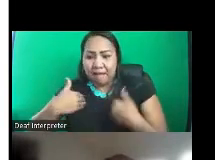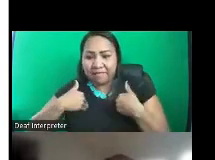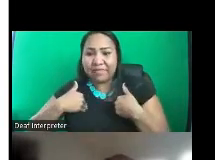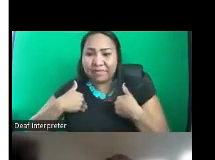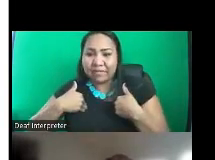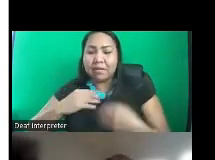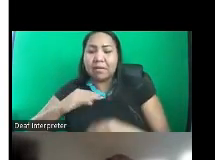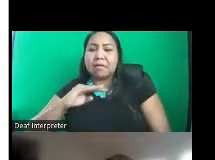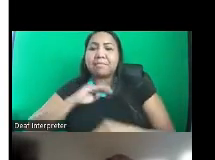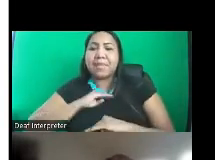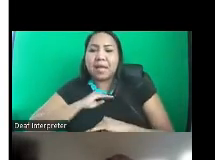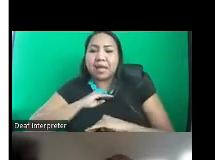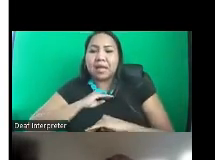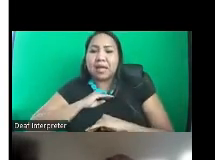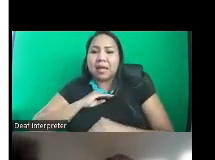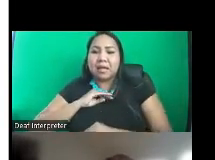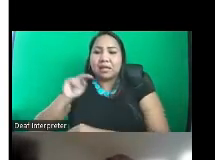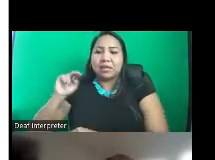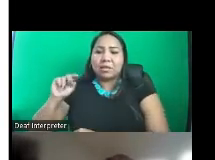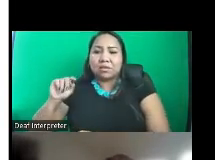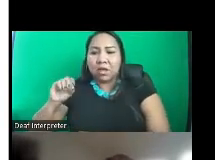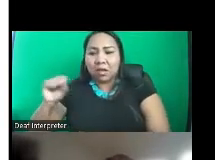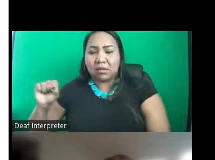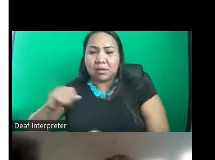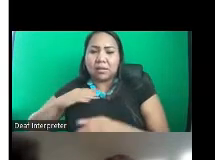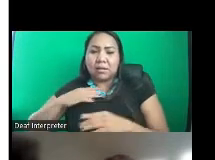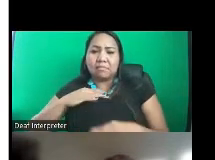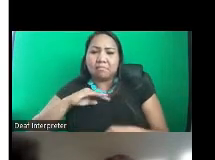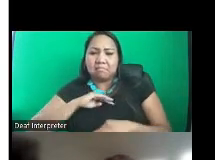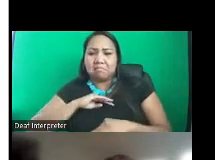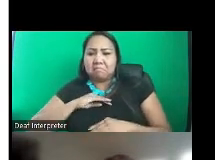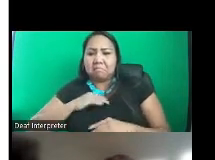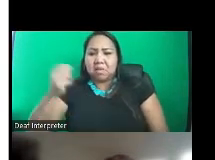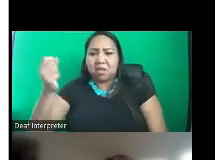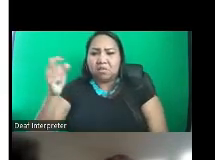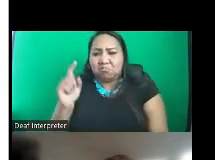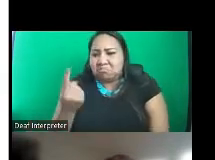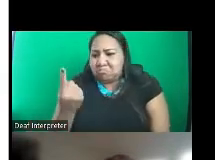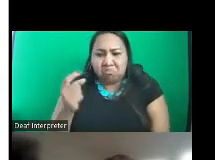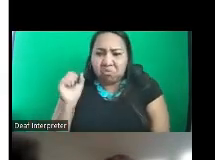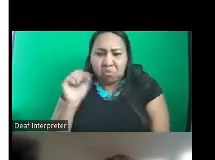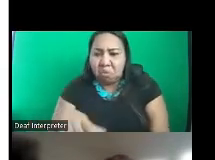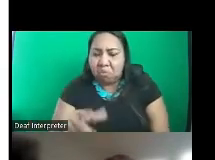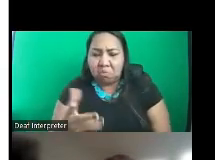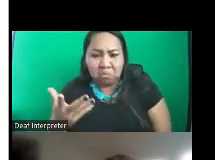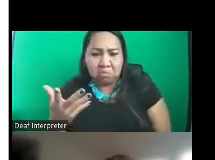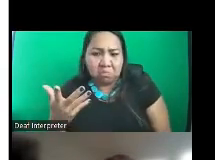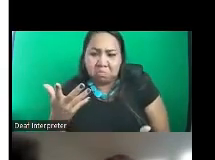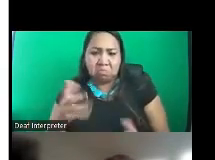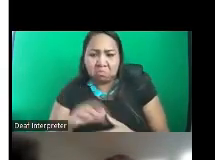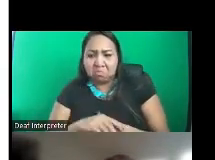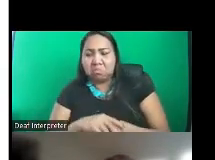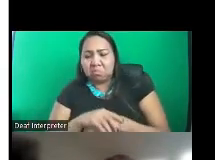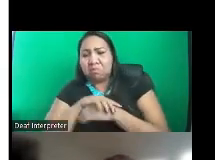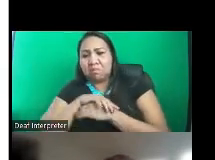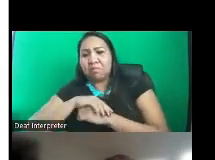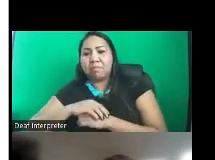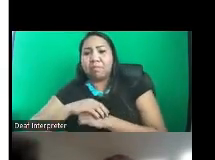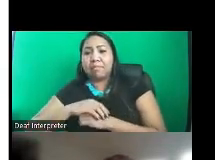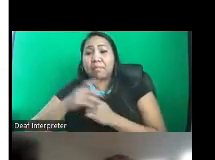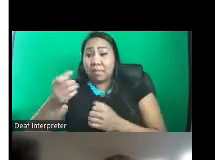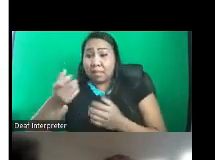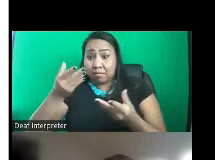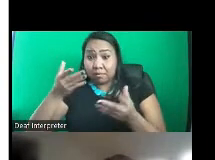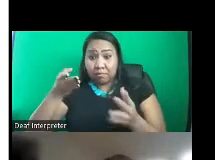with anyone who wanted to participate at APU. So that was an awesome